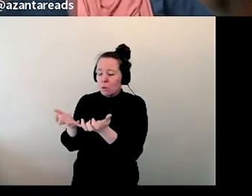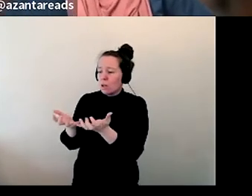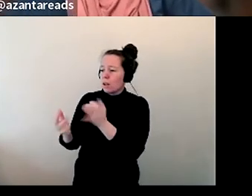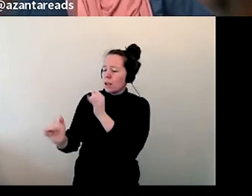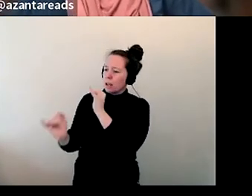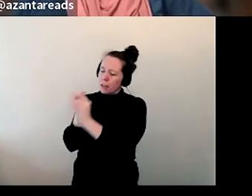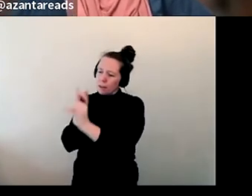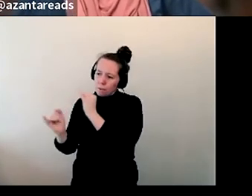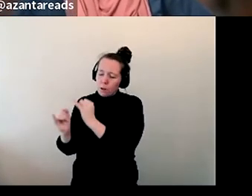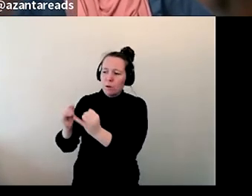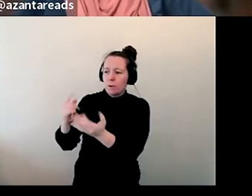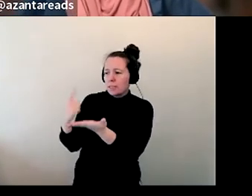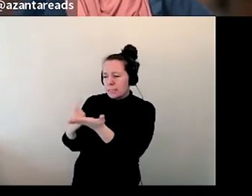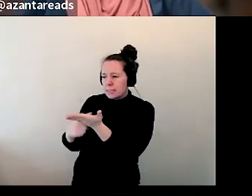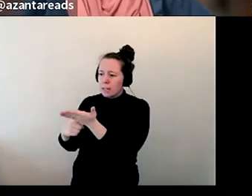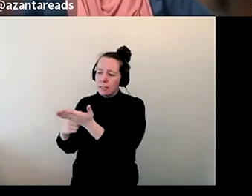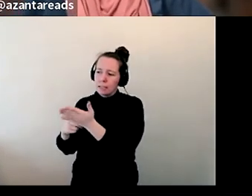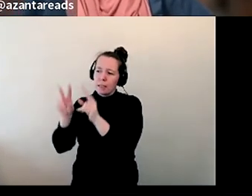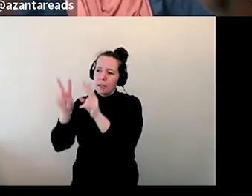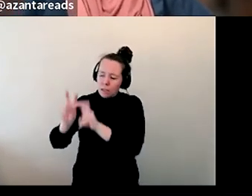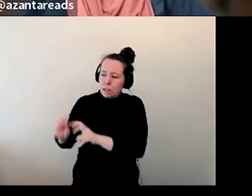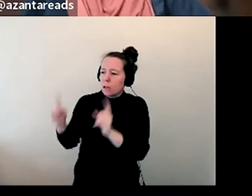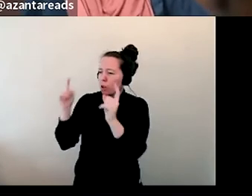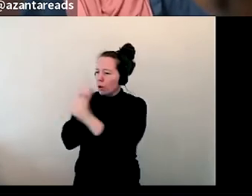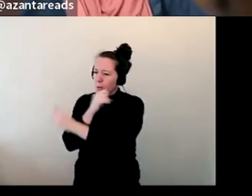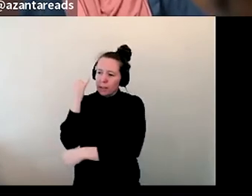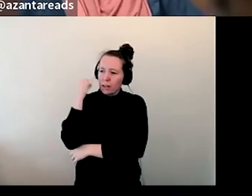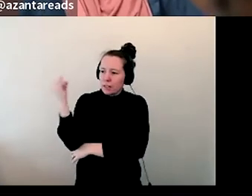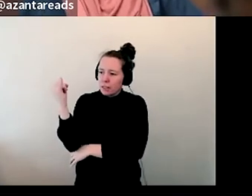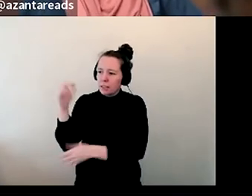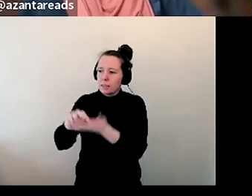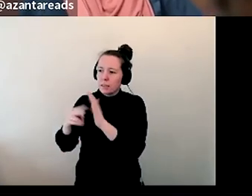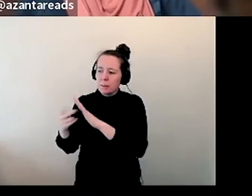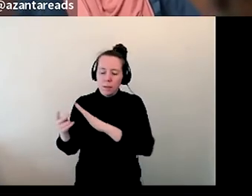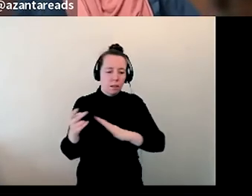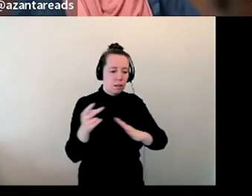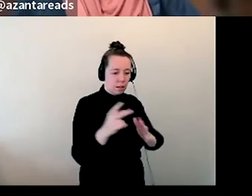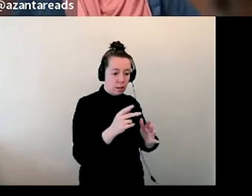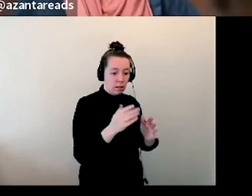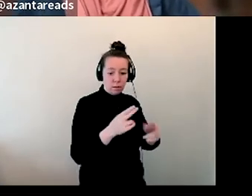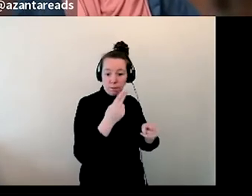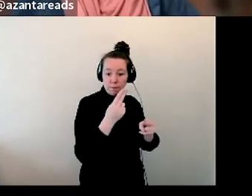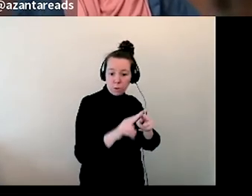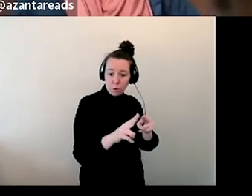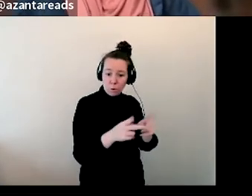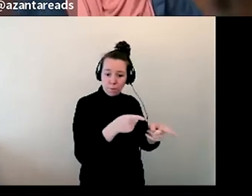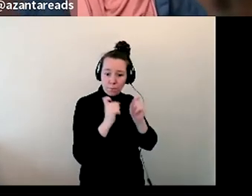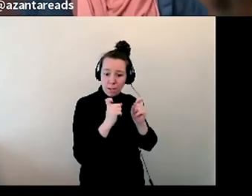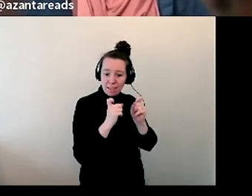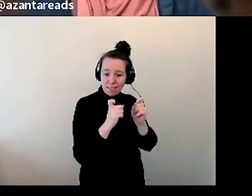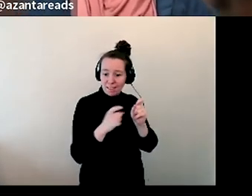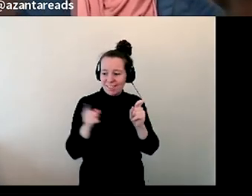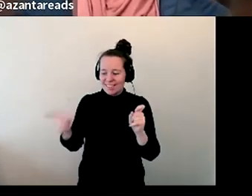to complement the short form, like really easy scroll stuff. So yeah, that's what I'm most proud